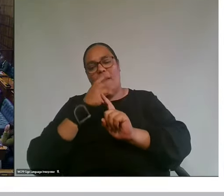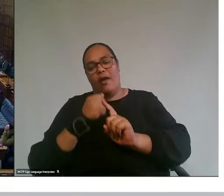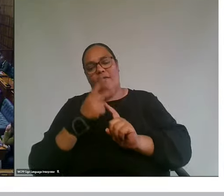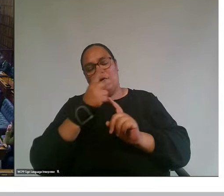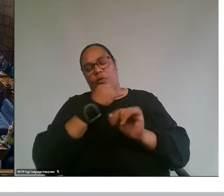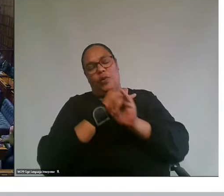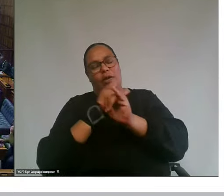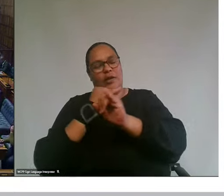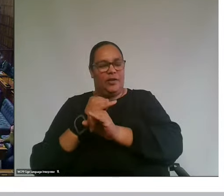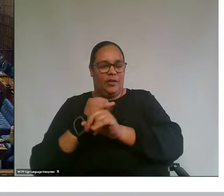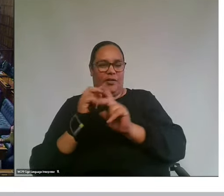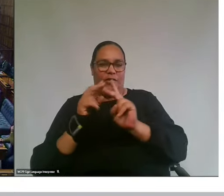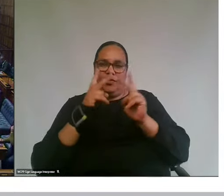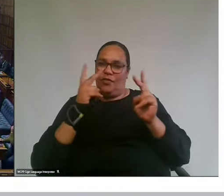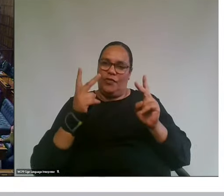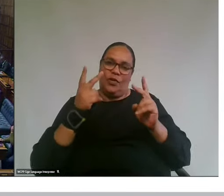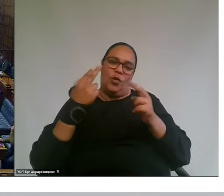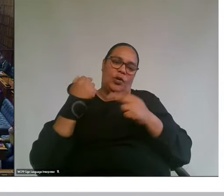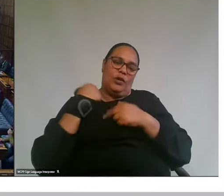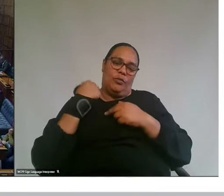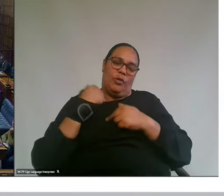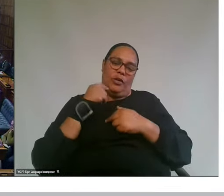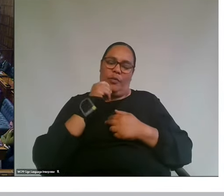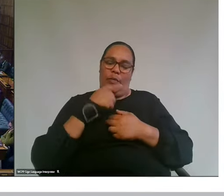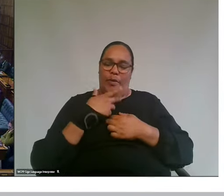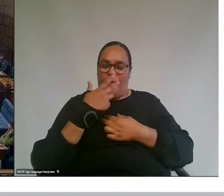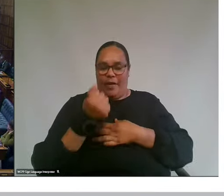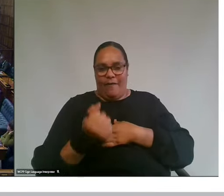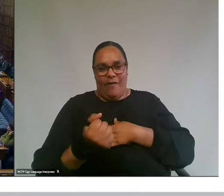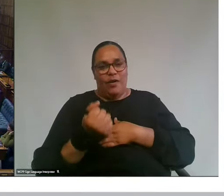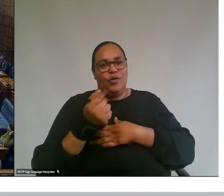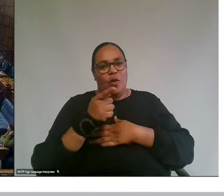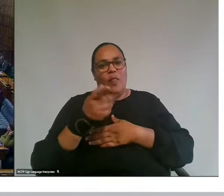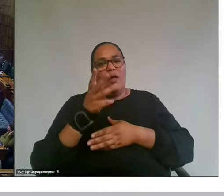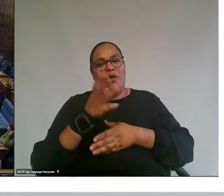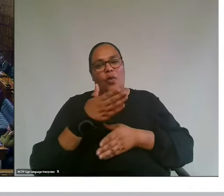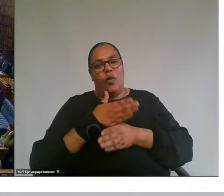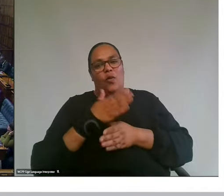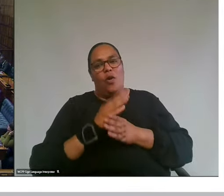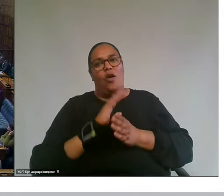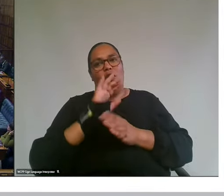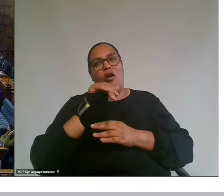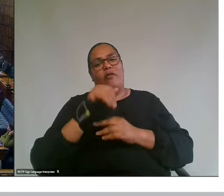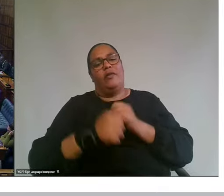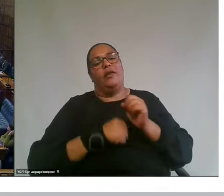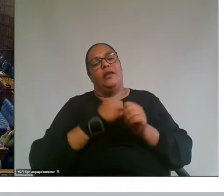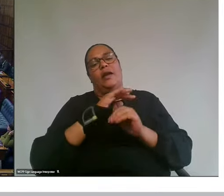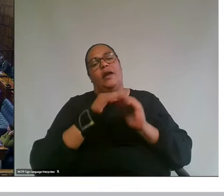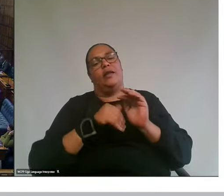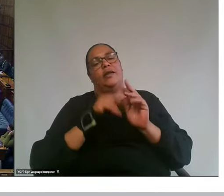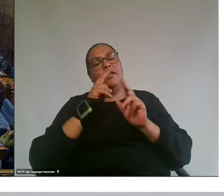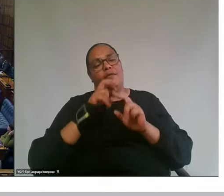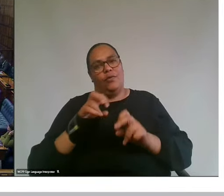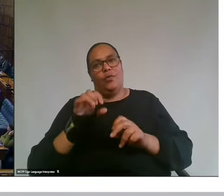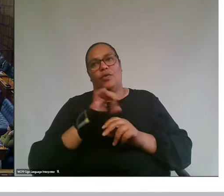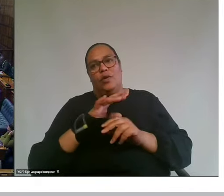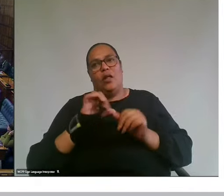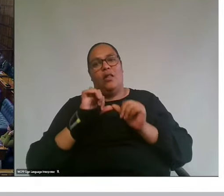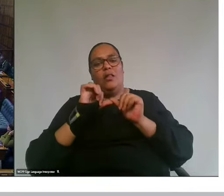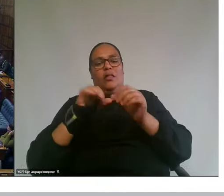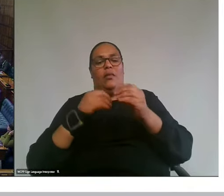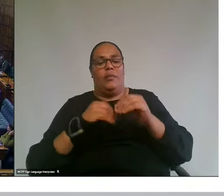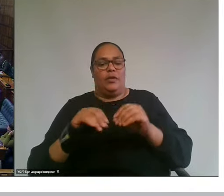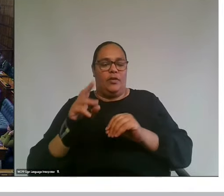entities and the responsibilities that we have that work after the under revie is still under way there has been some